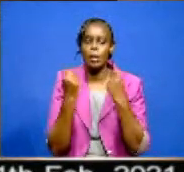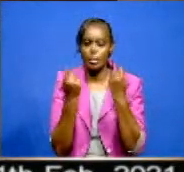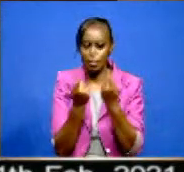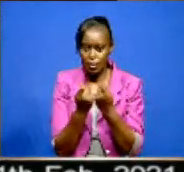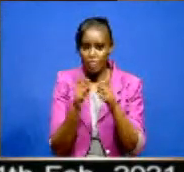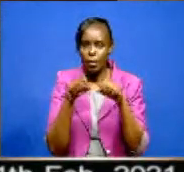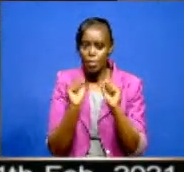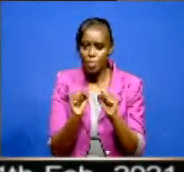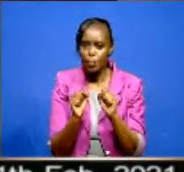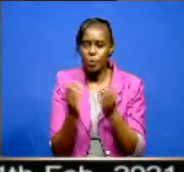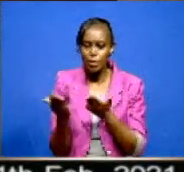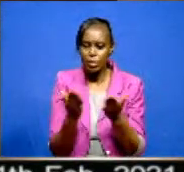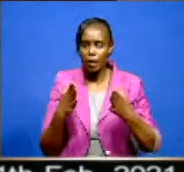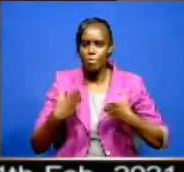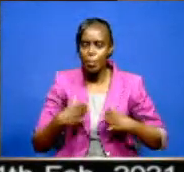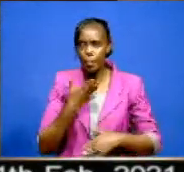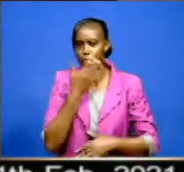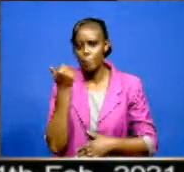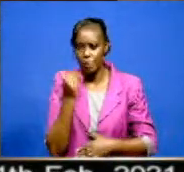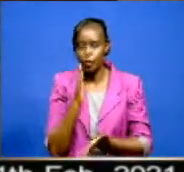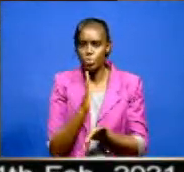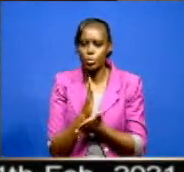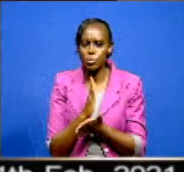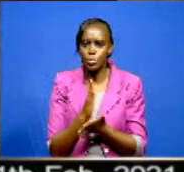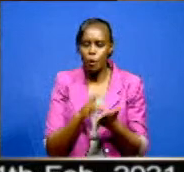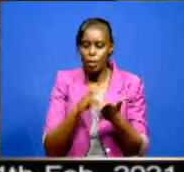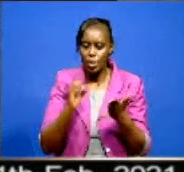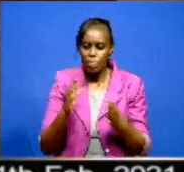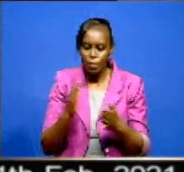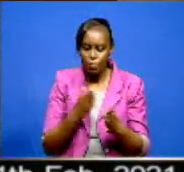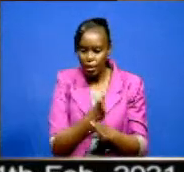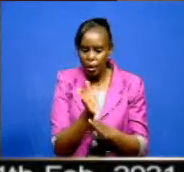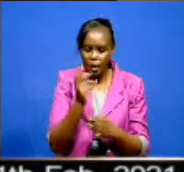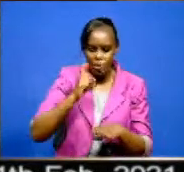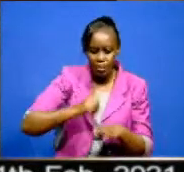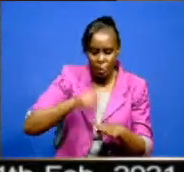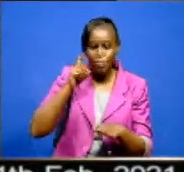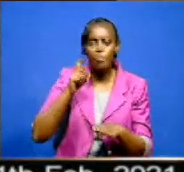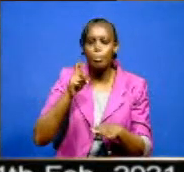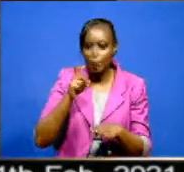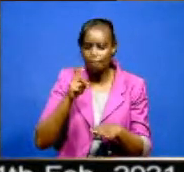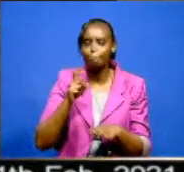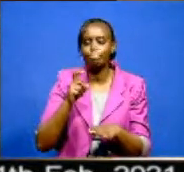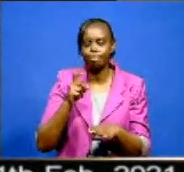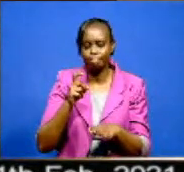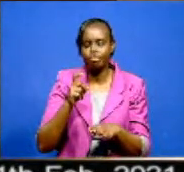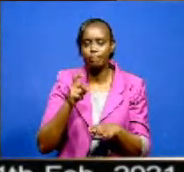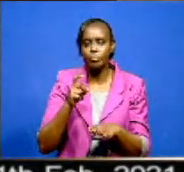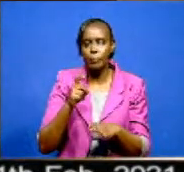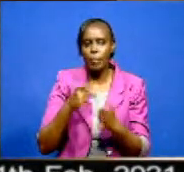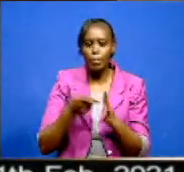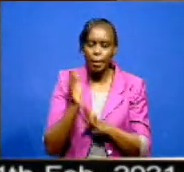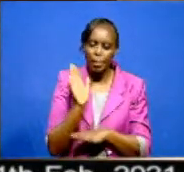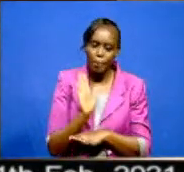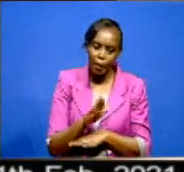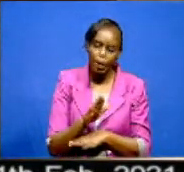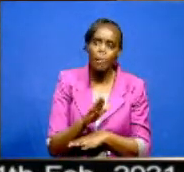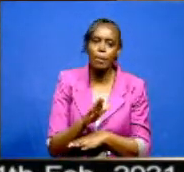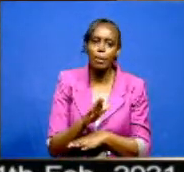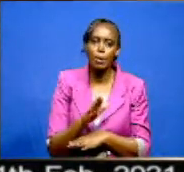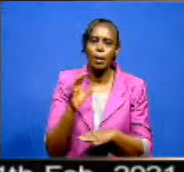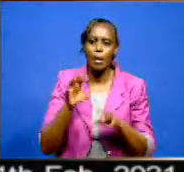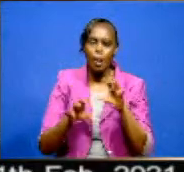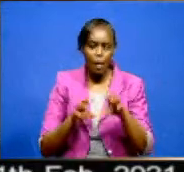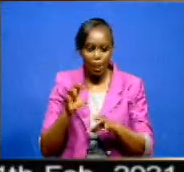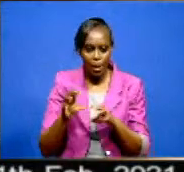so that we can serve our people better. Really, removing a snake bite as one of the compensation